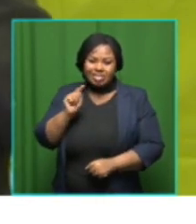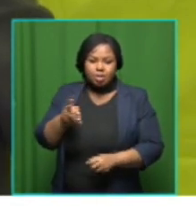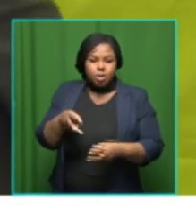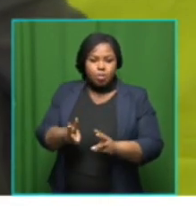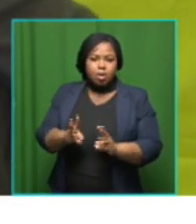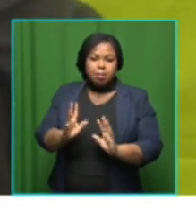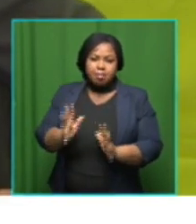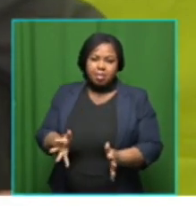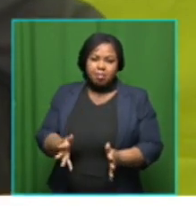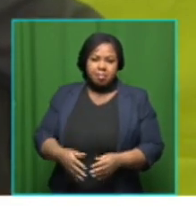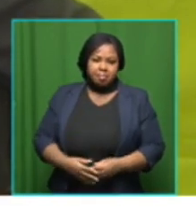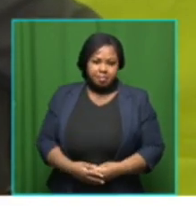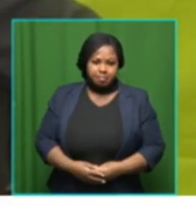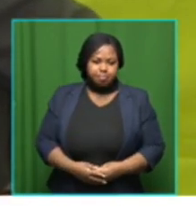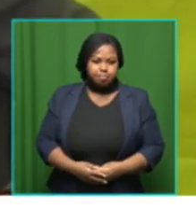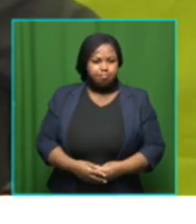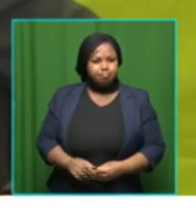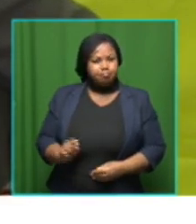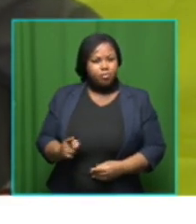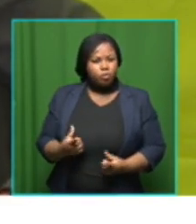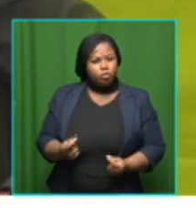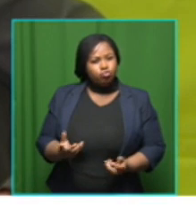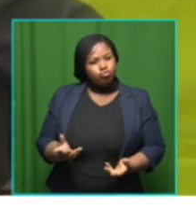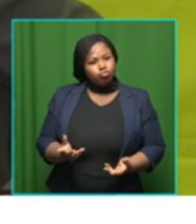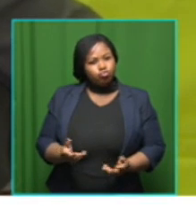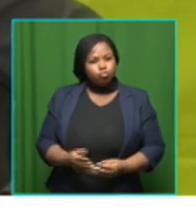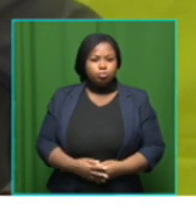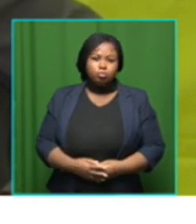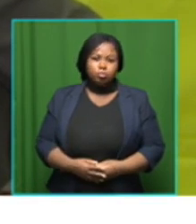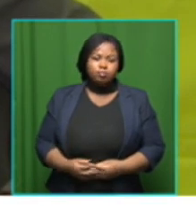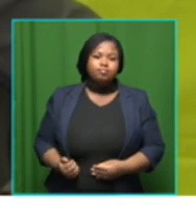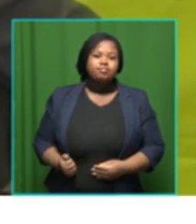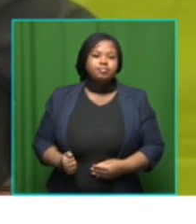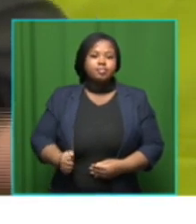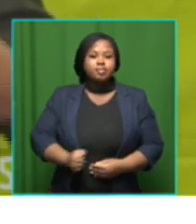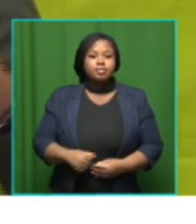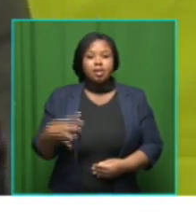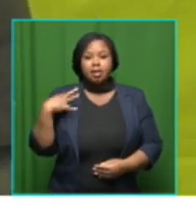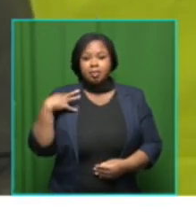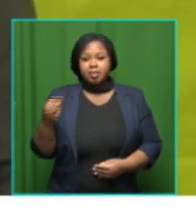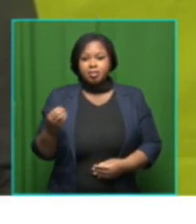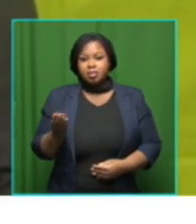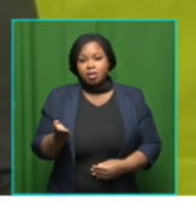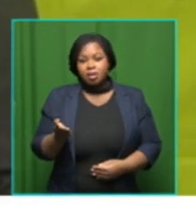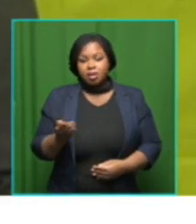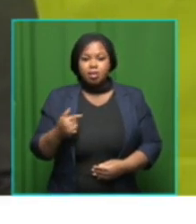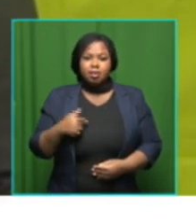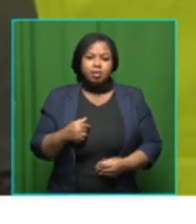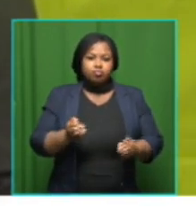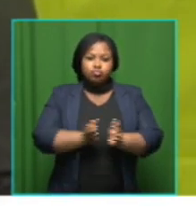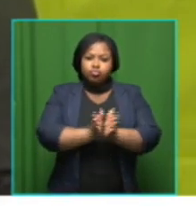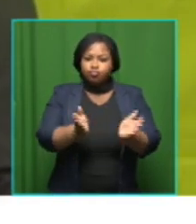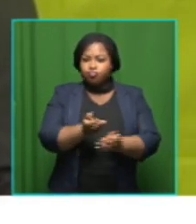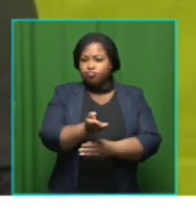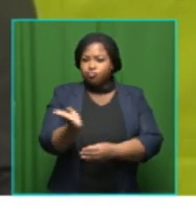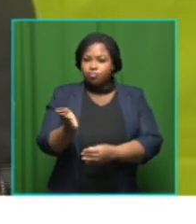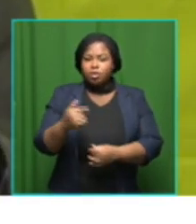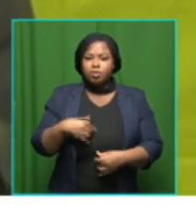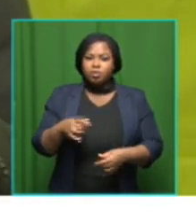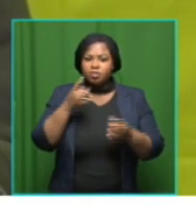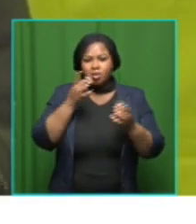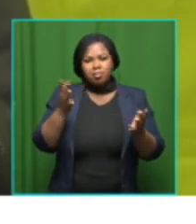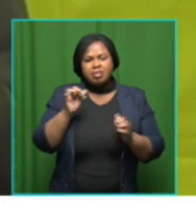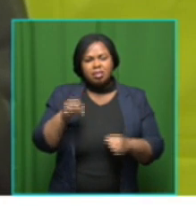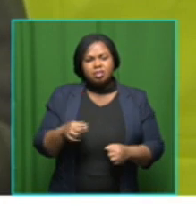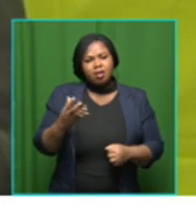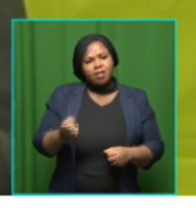it's a thing that we'll do. So I would say, Minister, and the general public, that there are a number